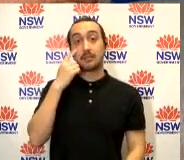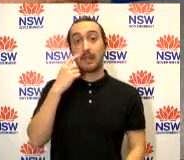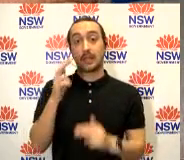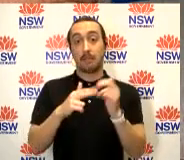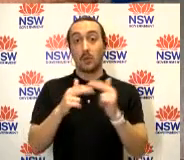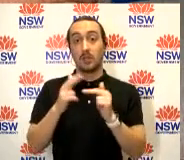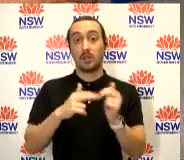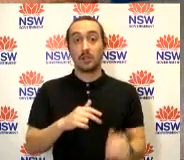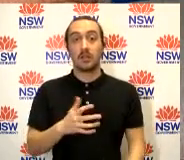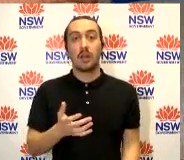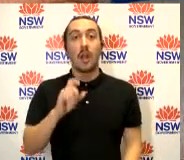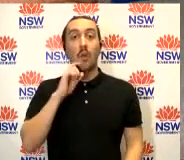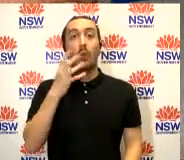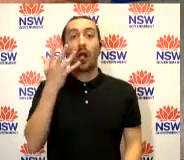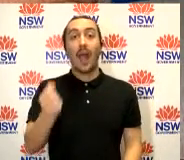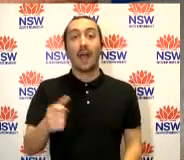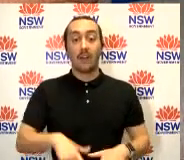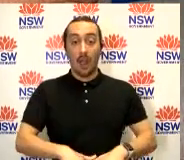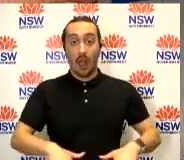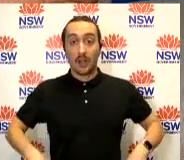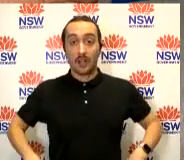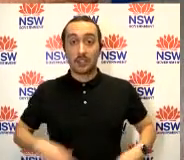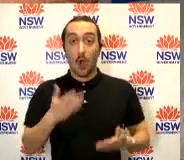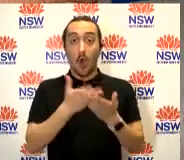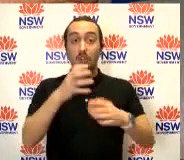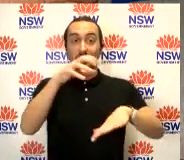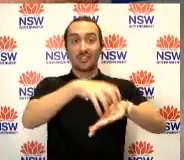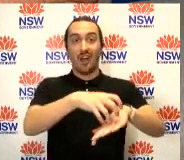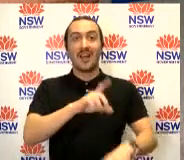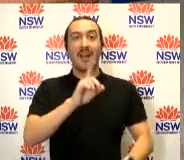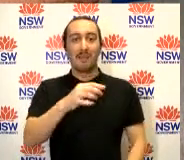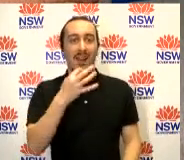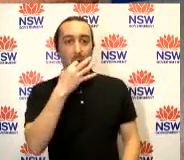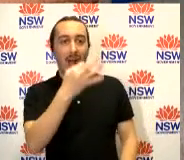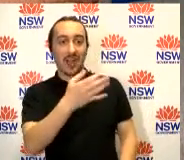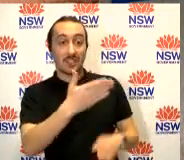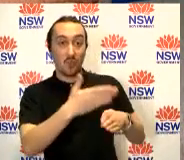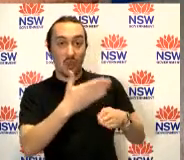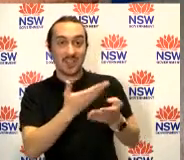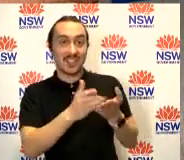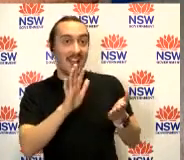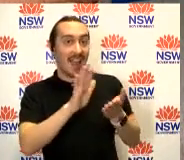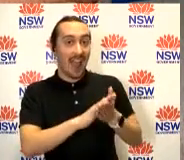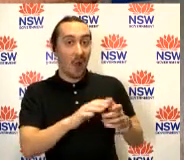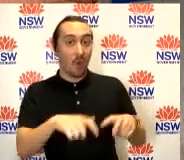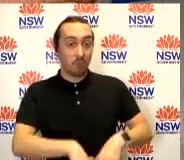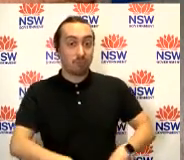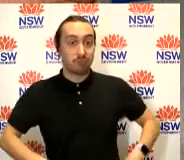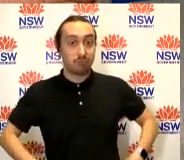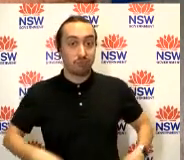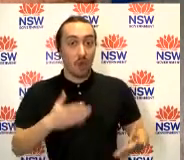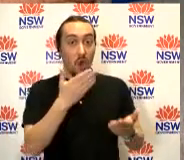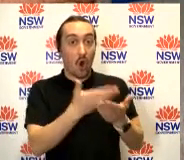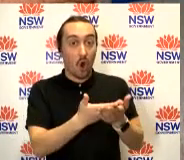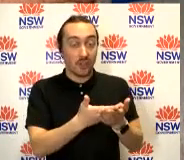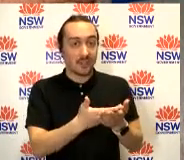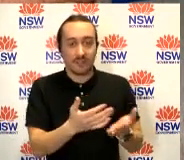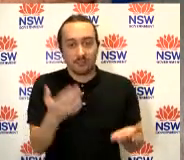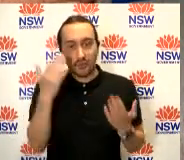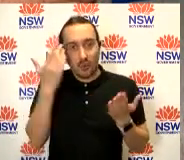put them on, they don't know how to put them on. Yeah. That's a big issue. Or when they're not connected to anything. Yes. Or they're connected to the wrong